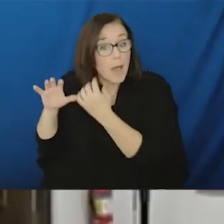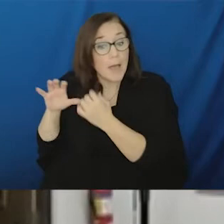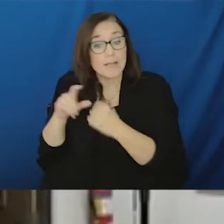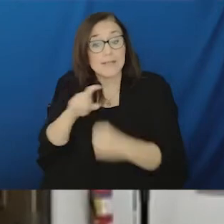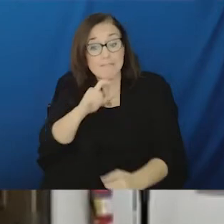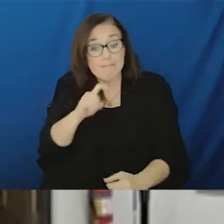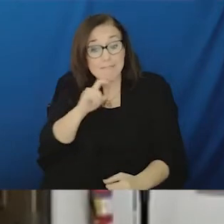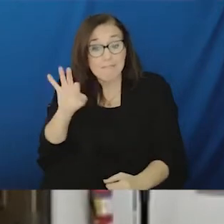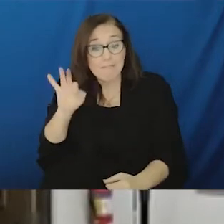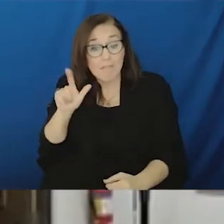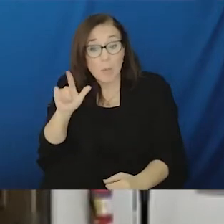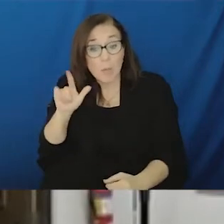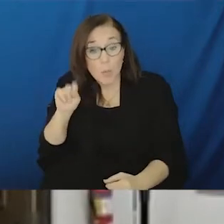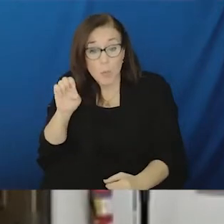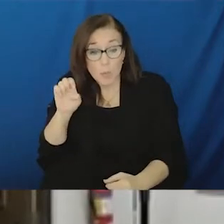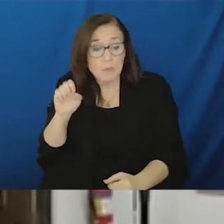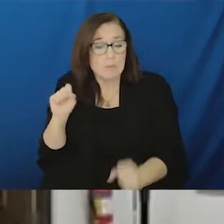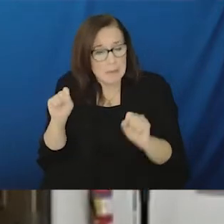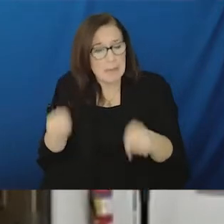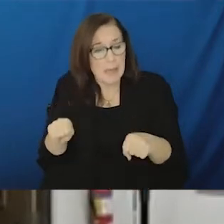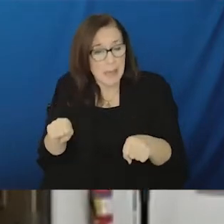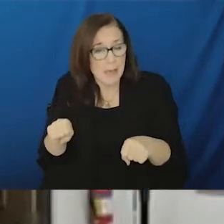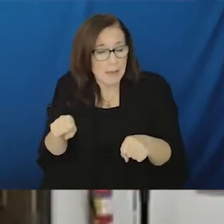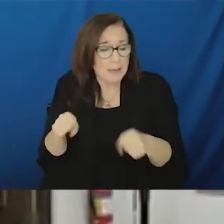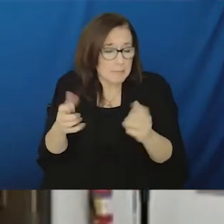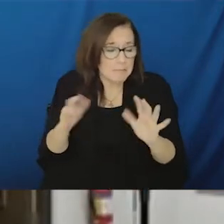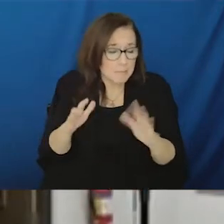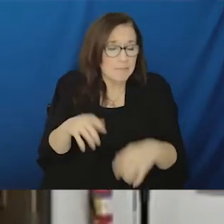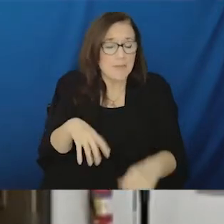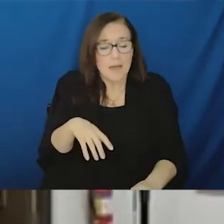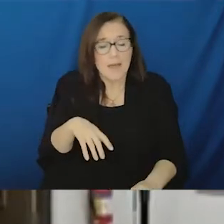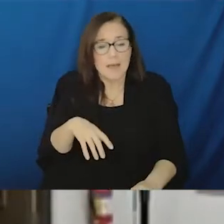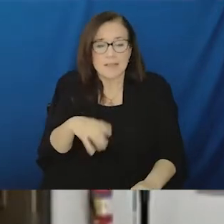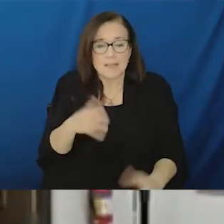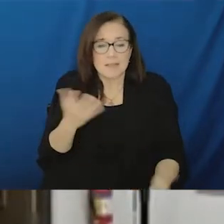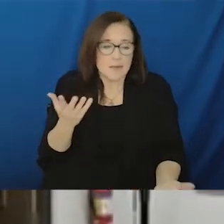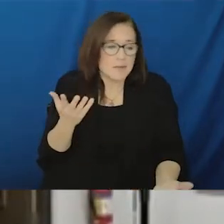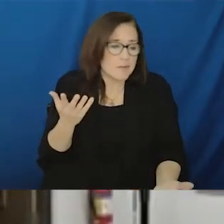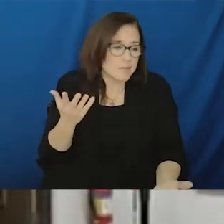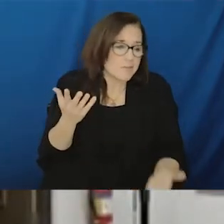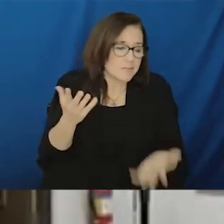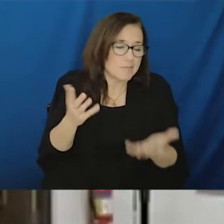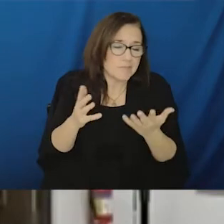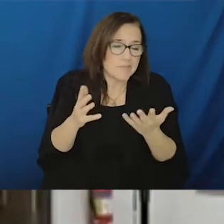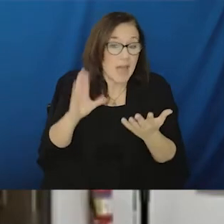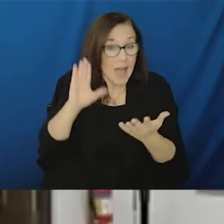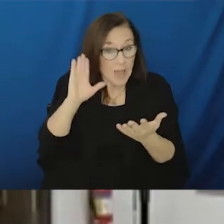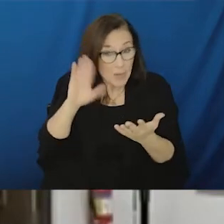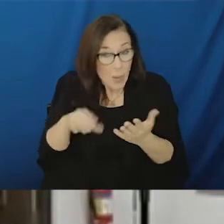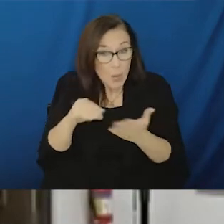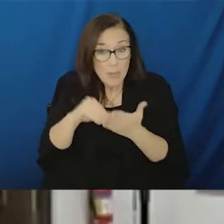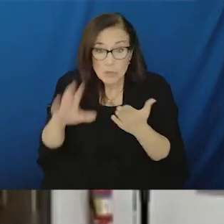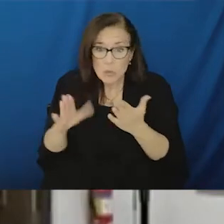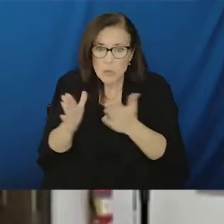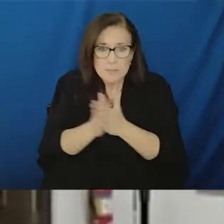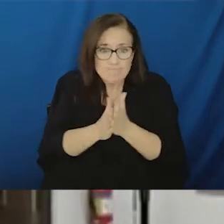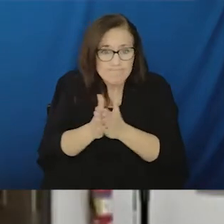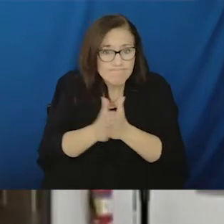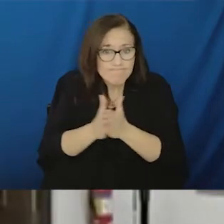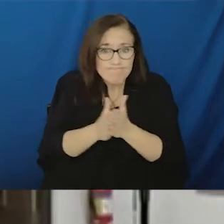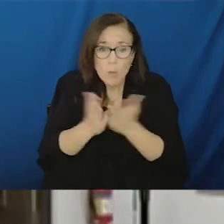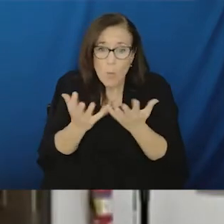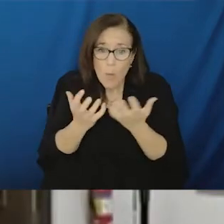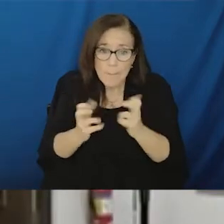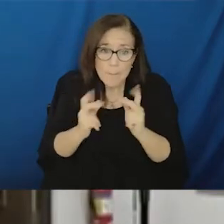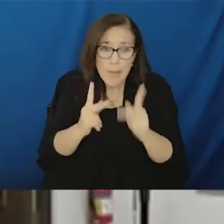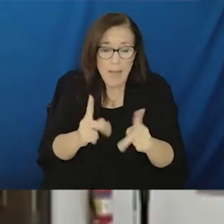in place. We know that folks are chomping at the bit to, get back at it. But the guidance from California